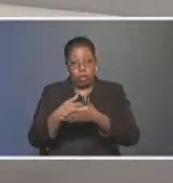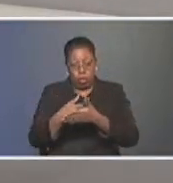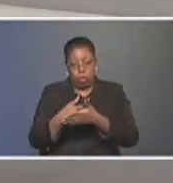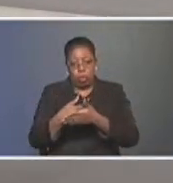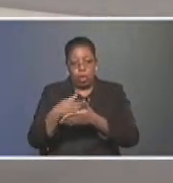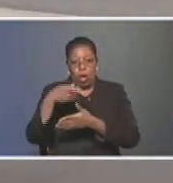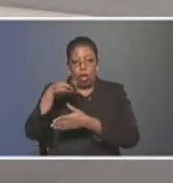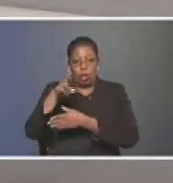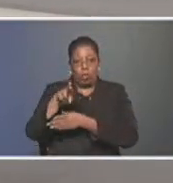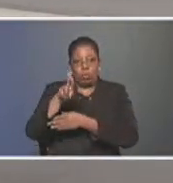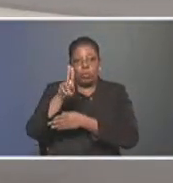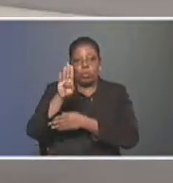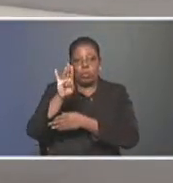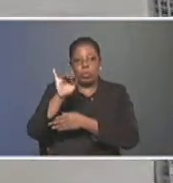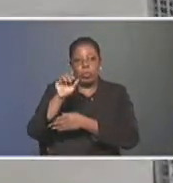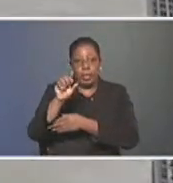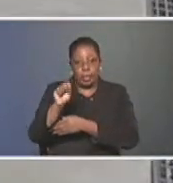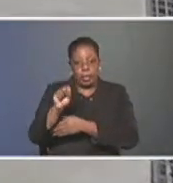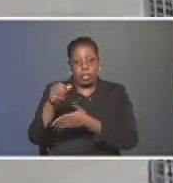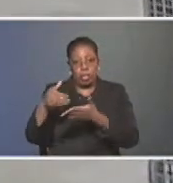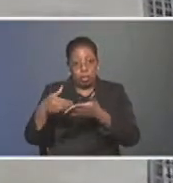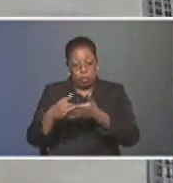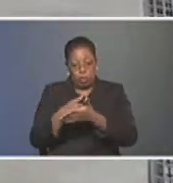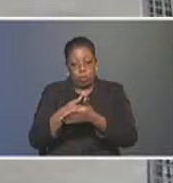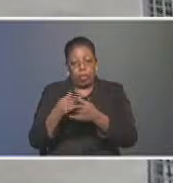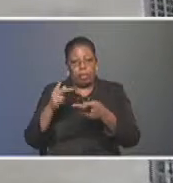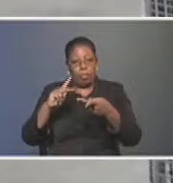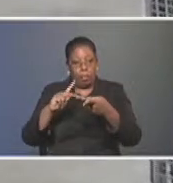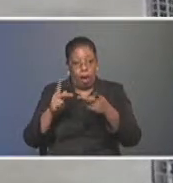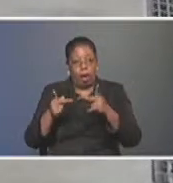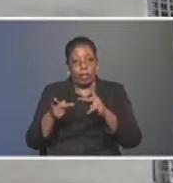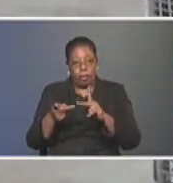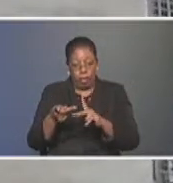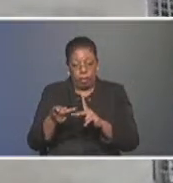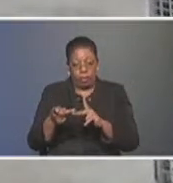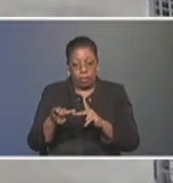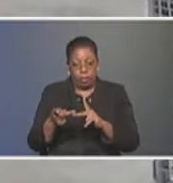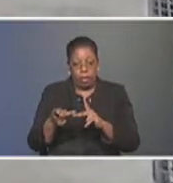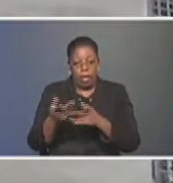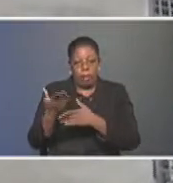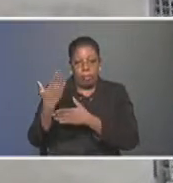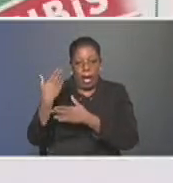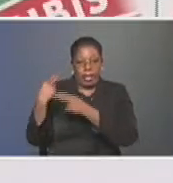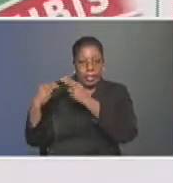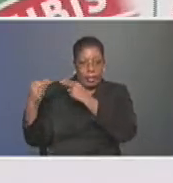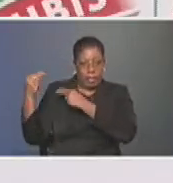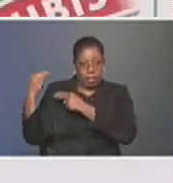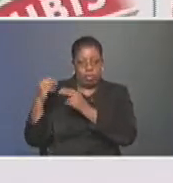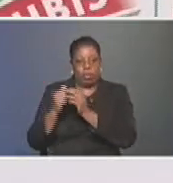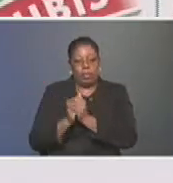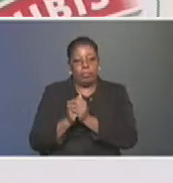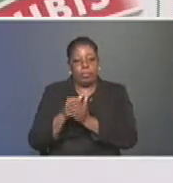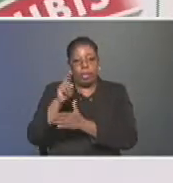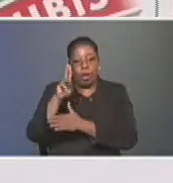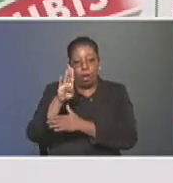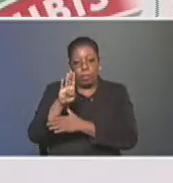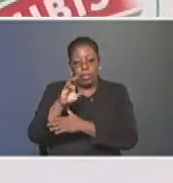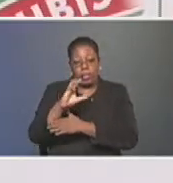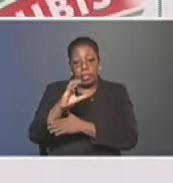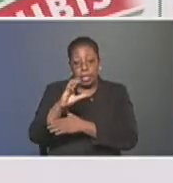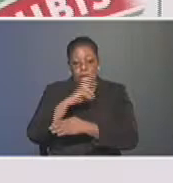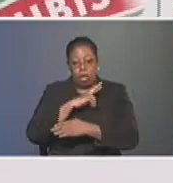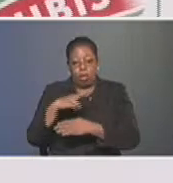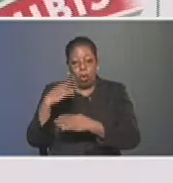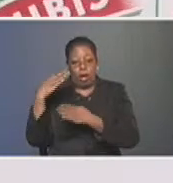Road Thursday, the latest venture which took partner Merit Store back in history. RBC Royal Bank Bahamas